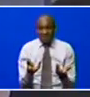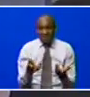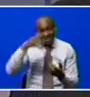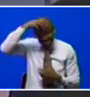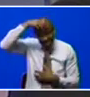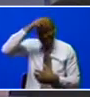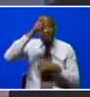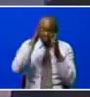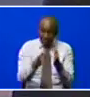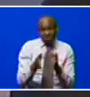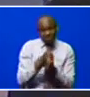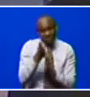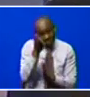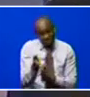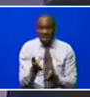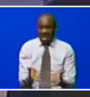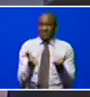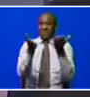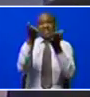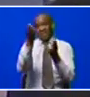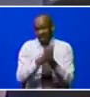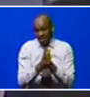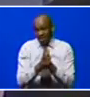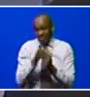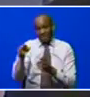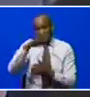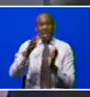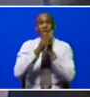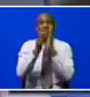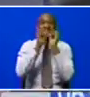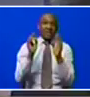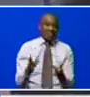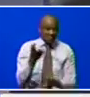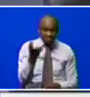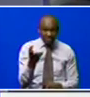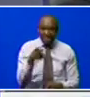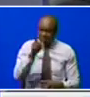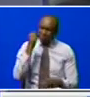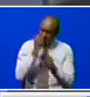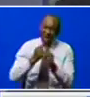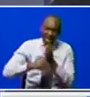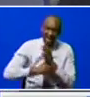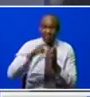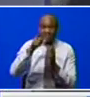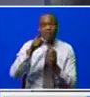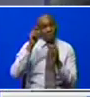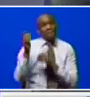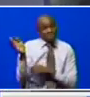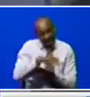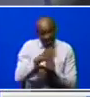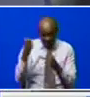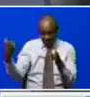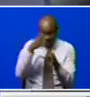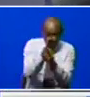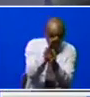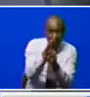is a person who has been finally elevated to his area of incompetence, such that they have to really work hard to bring him back in line, to bring him